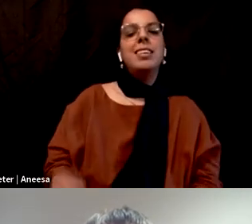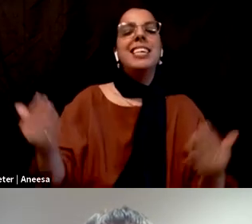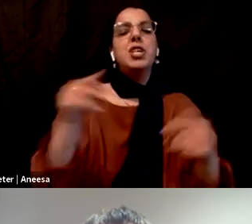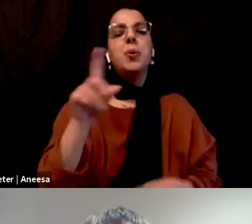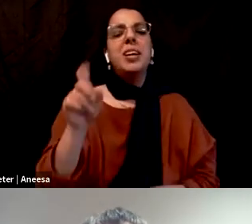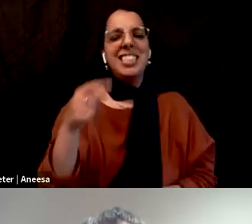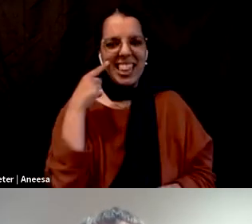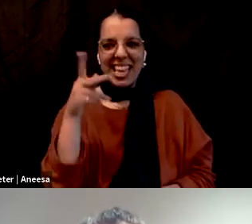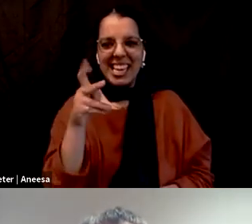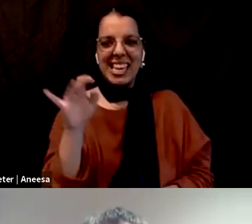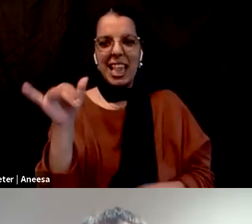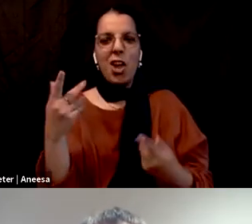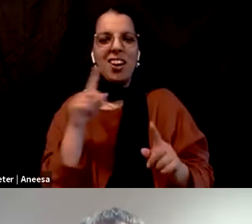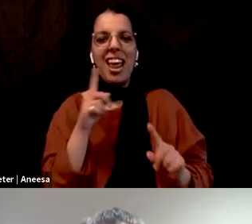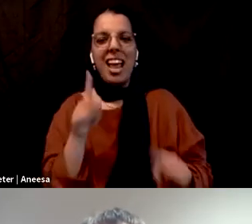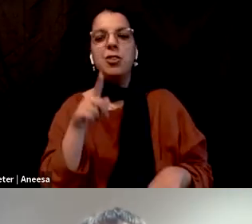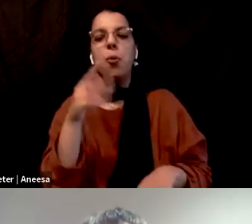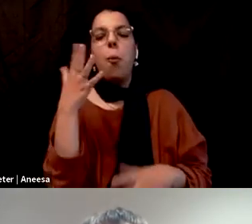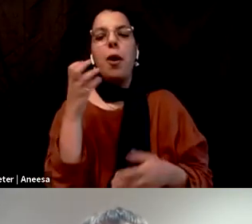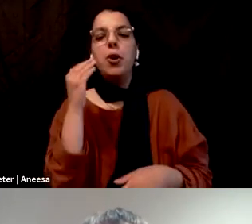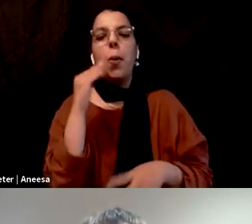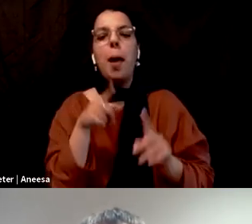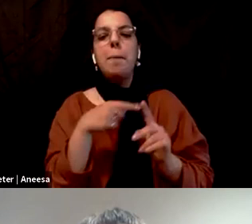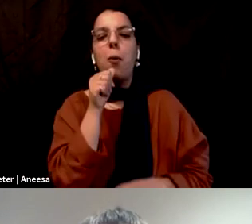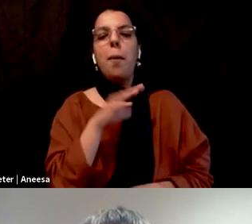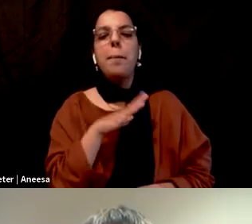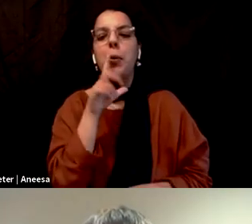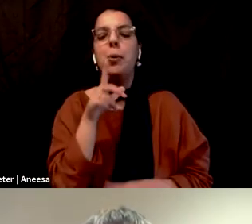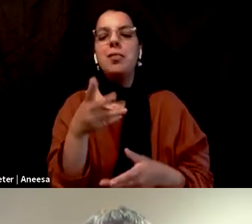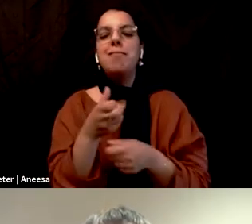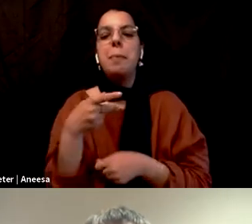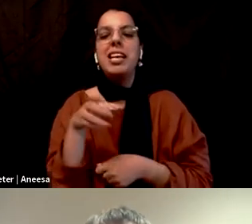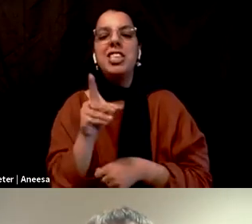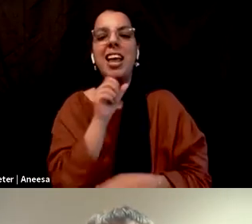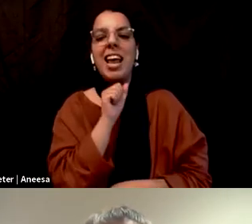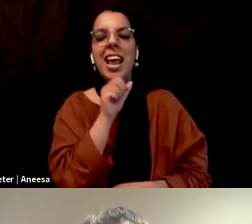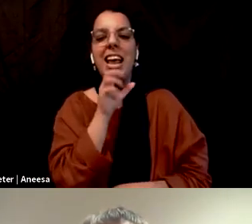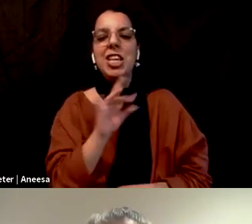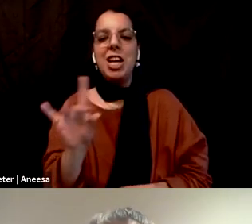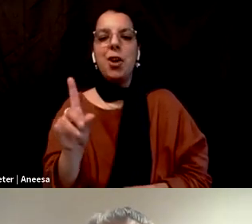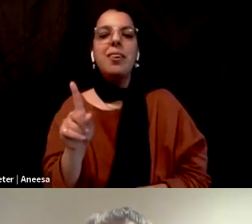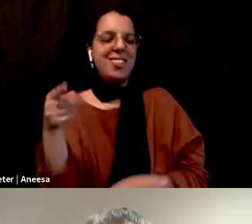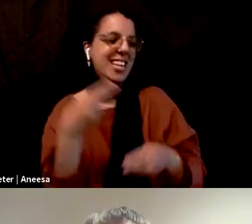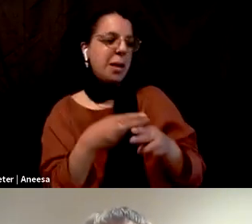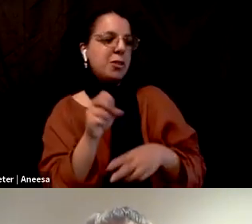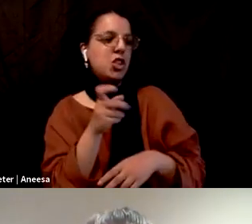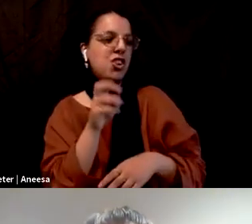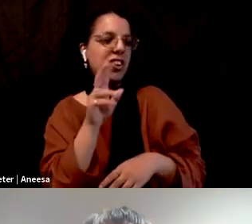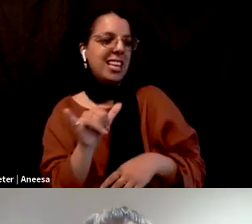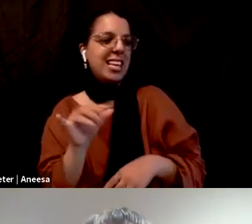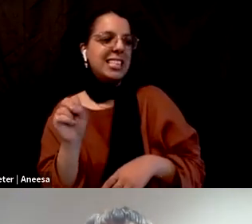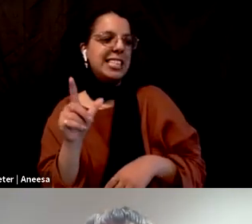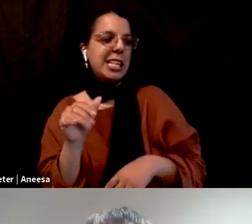They wanted to know the woman's name who received the PhD at 81. Yeah, Shirley Sliwa.